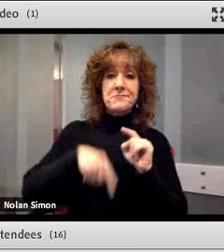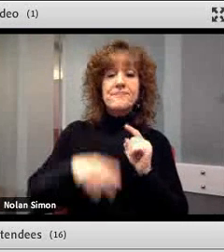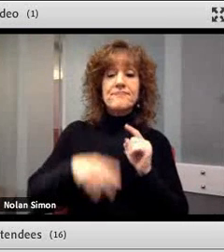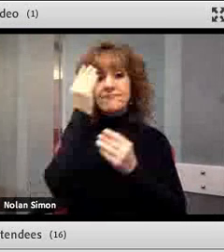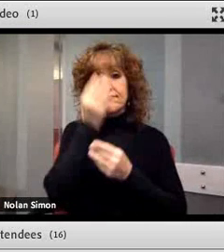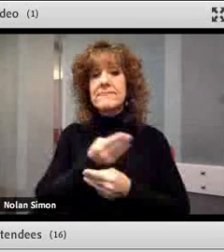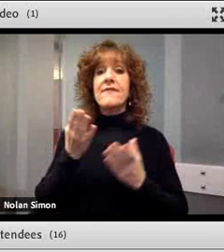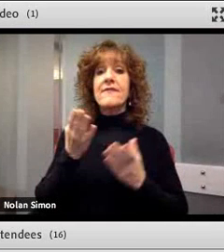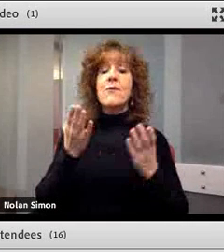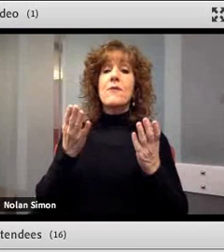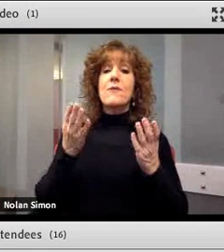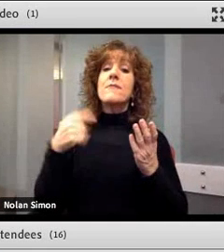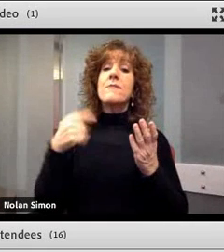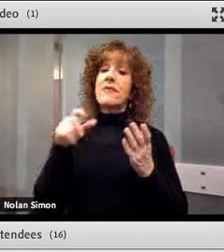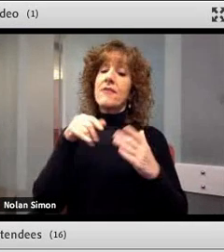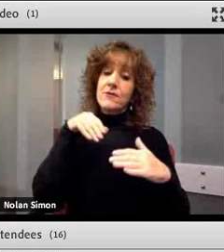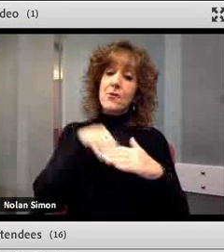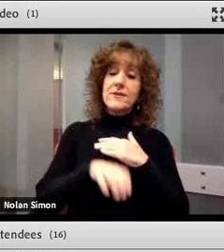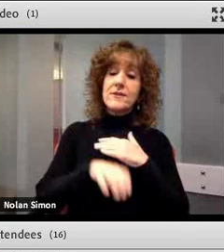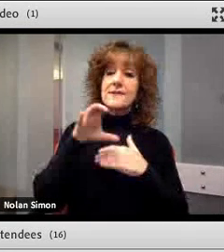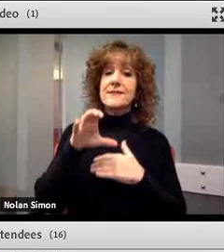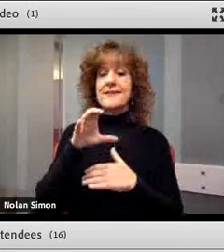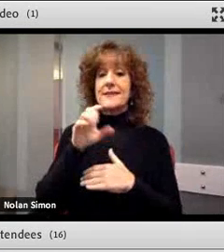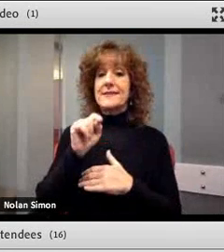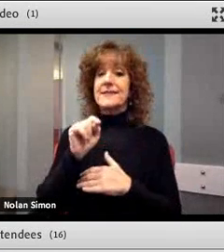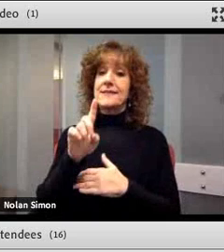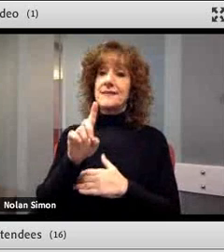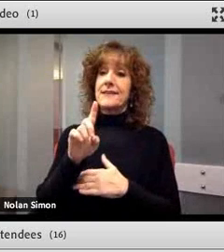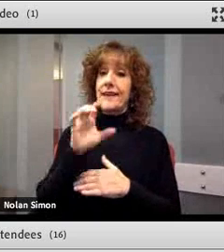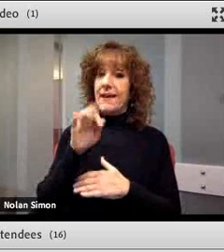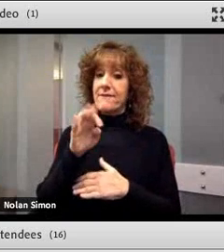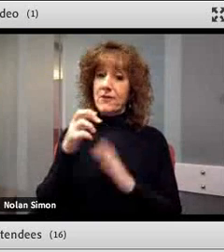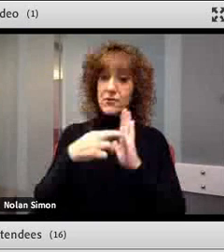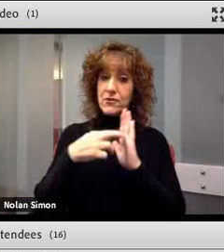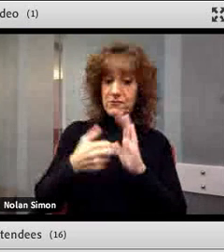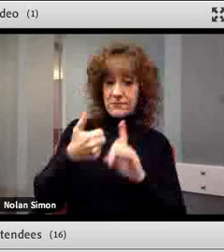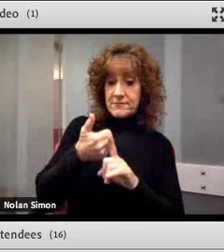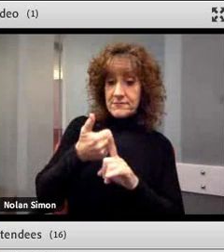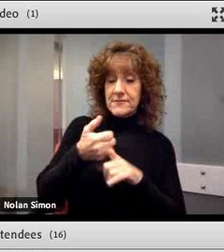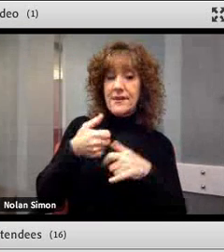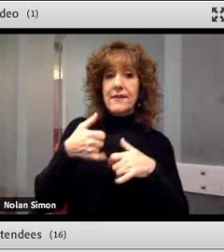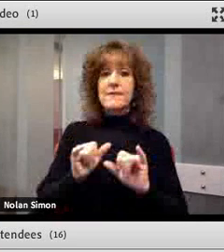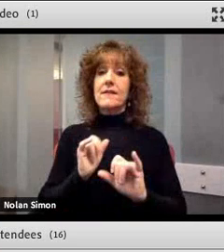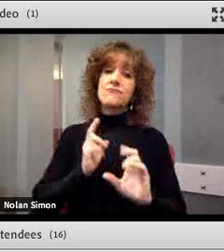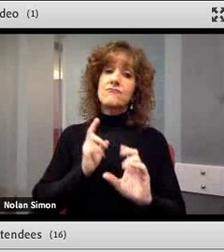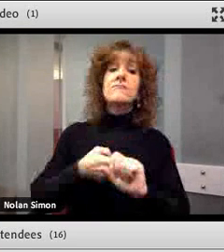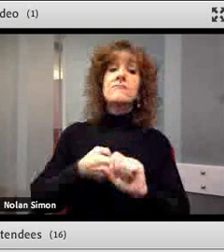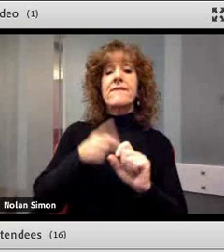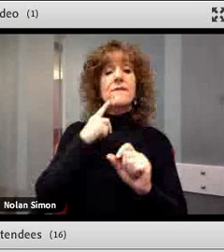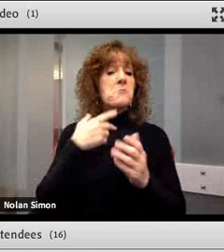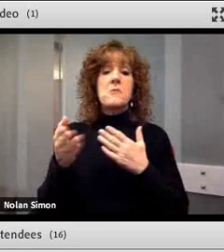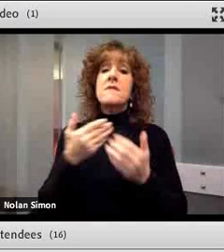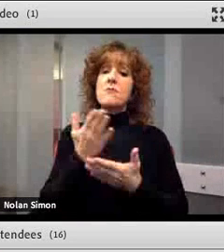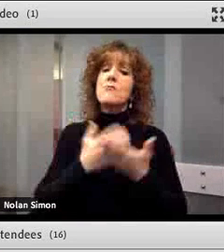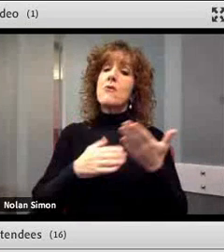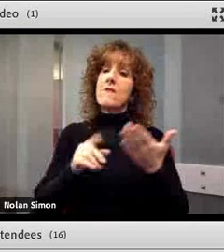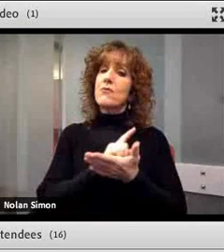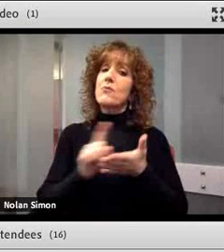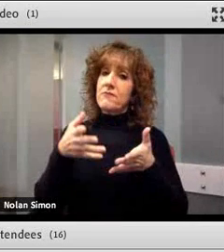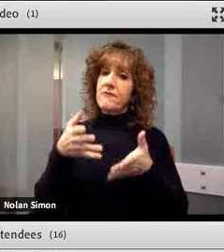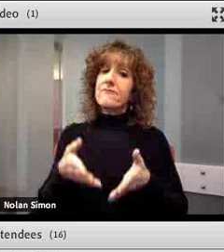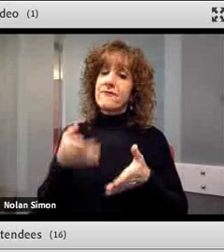webinar, just let them know that they can go into the CTD Cafe and register, and they can still participate for whatever part